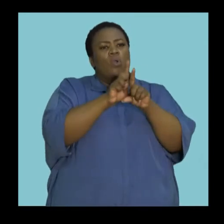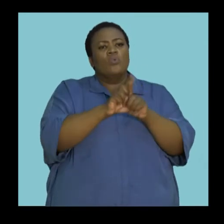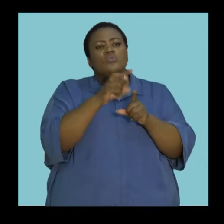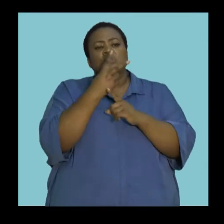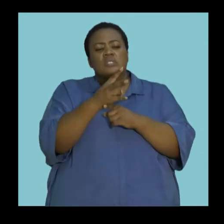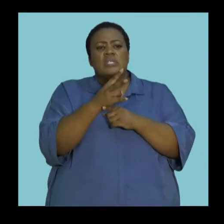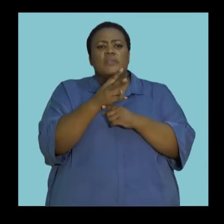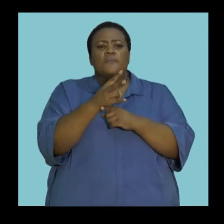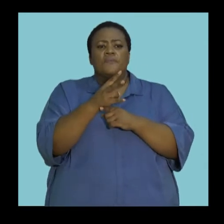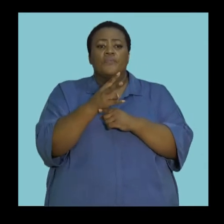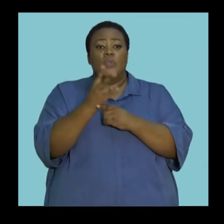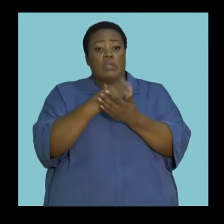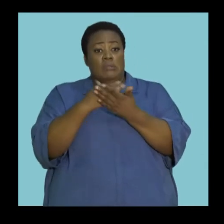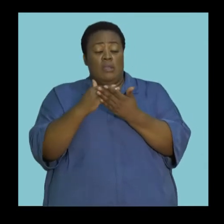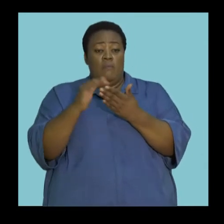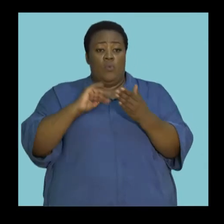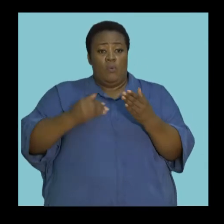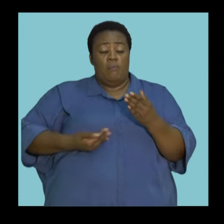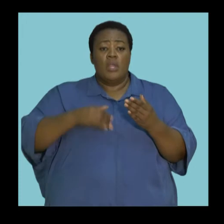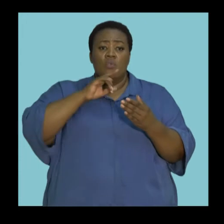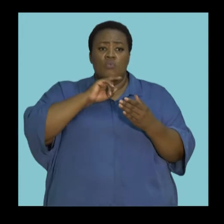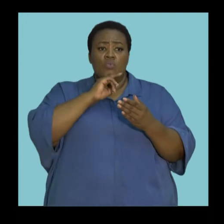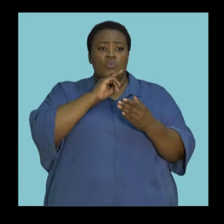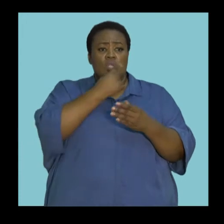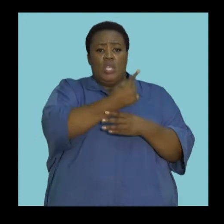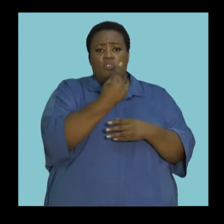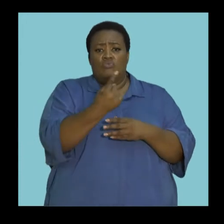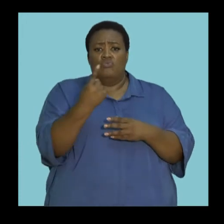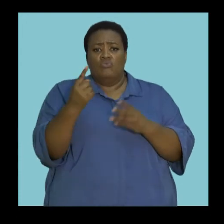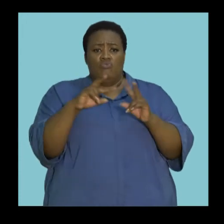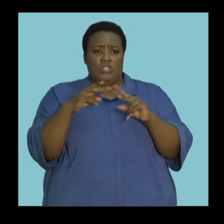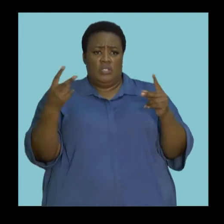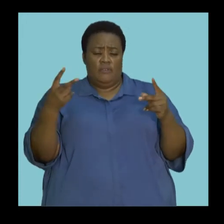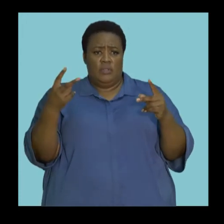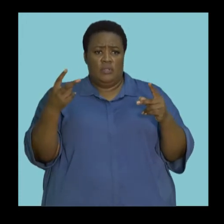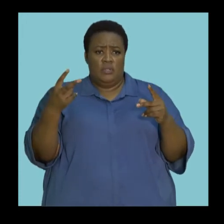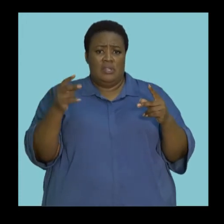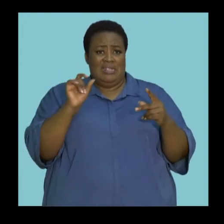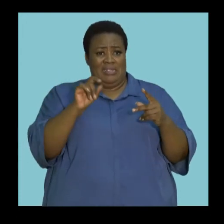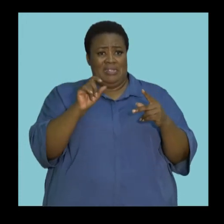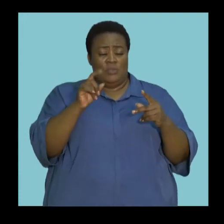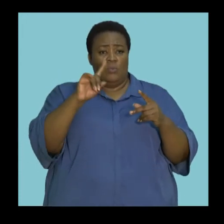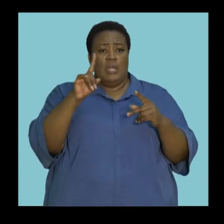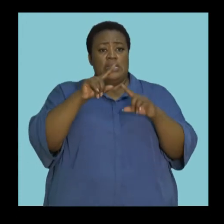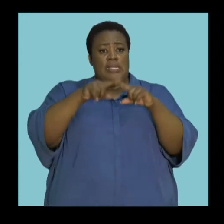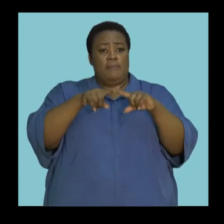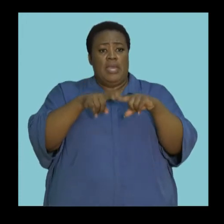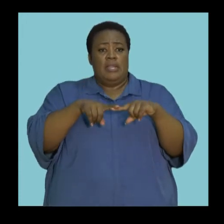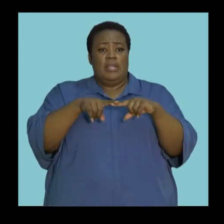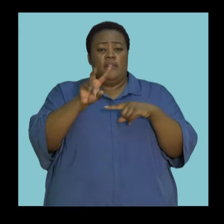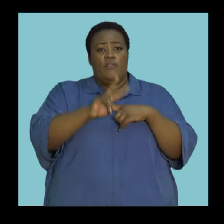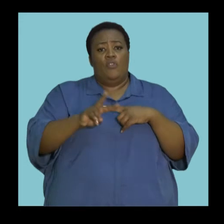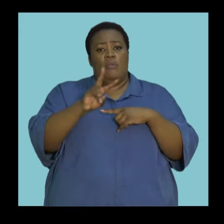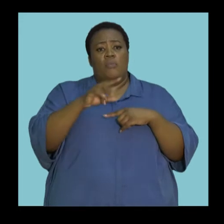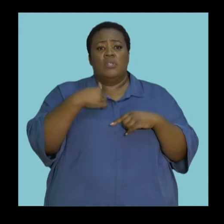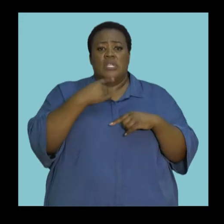see a column that shows the number of women that use each of these different types of them, and so this would be the dependent variable. So as I